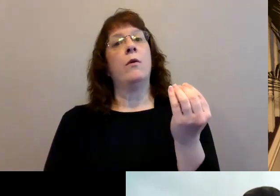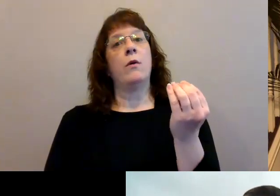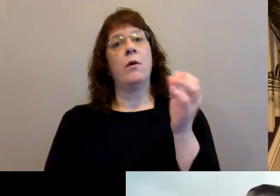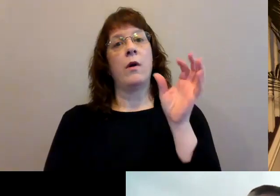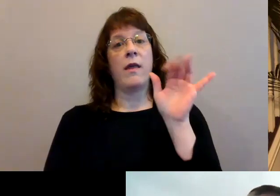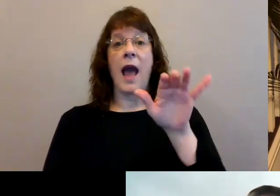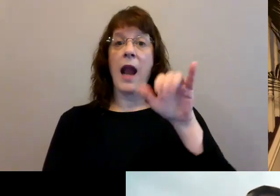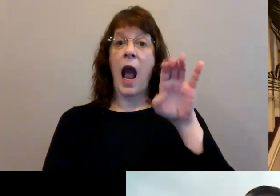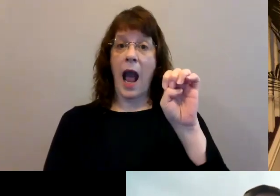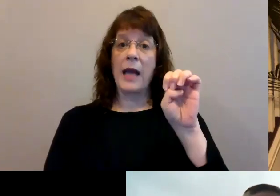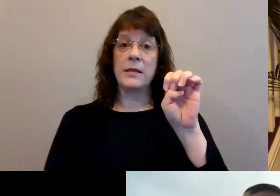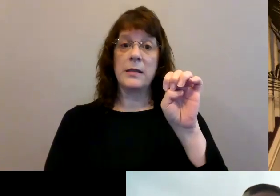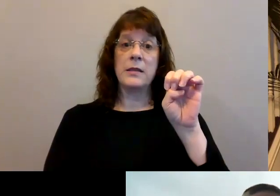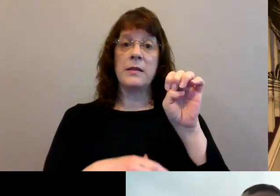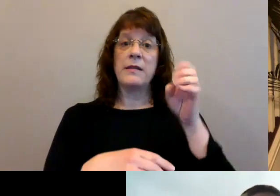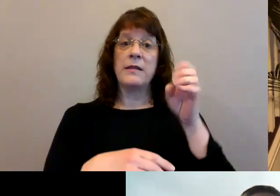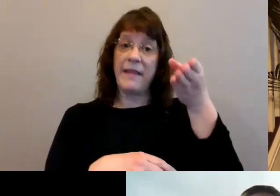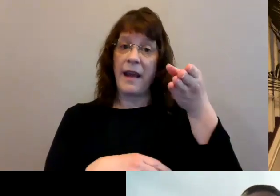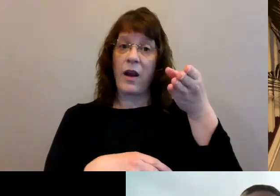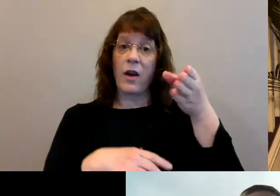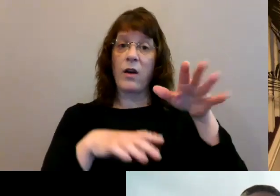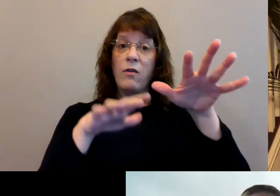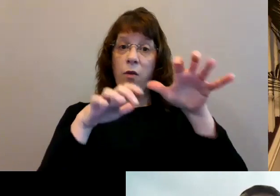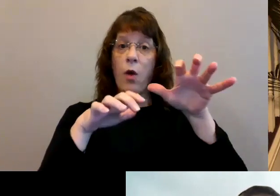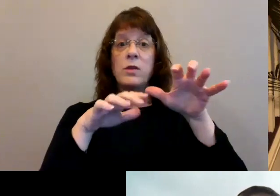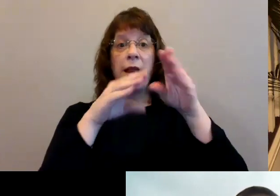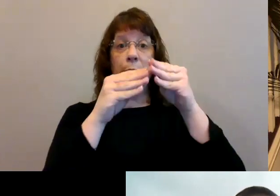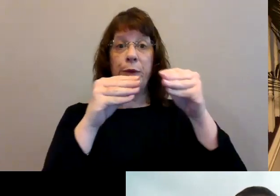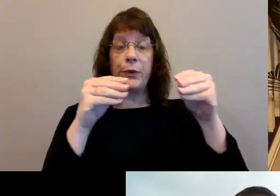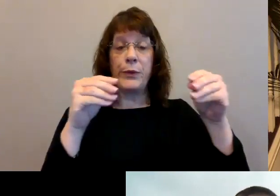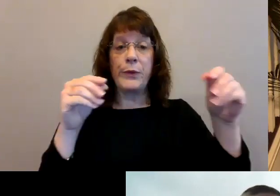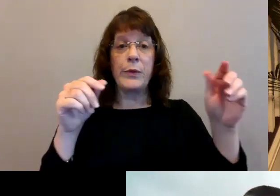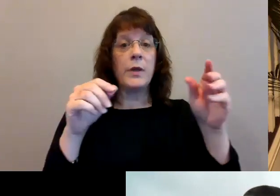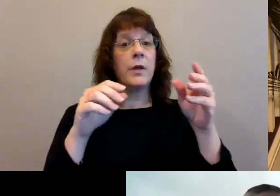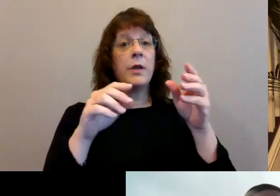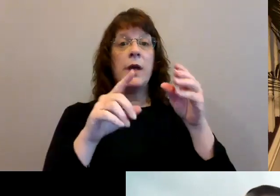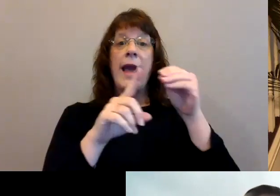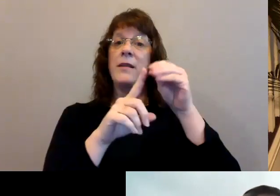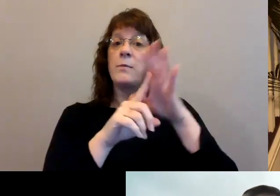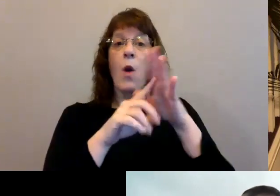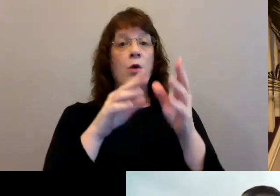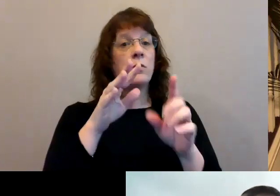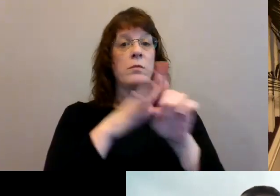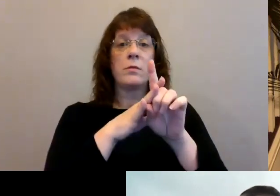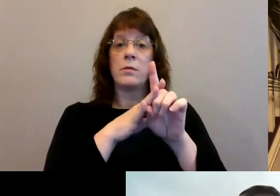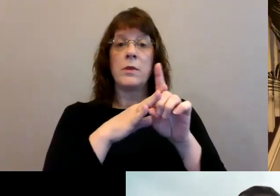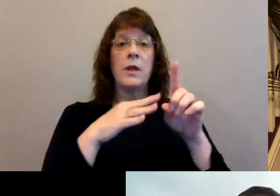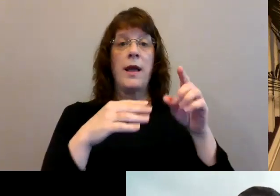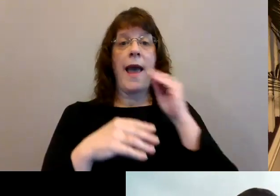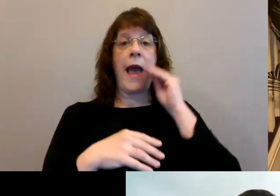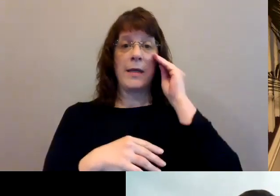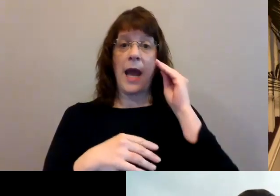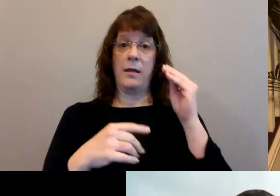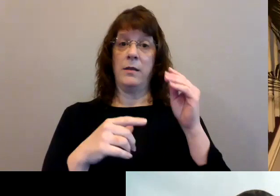sheet receded, basically it exposed this habitat that was then colonized by species. But